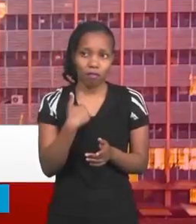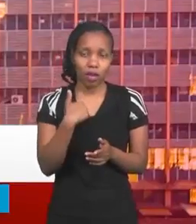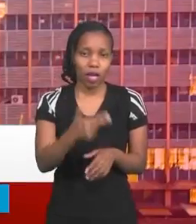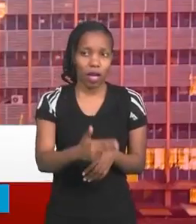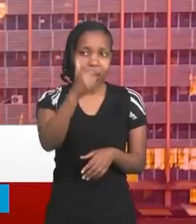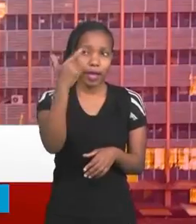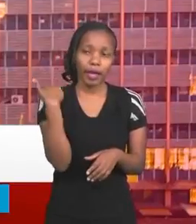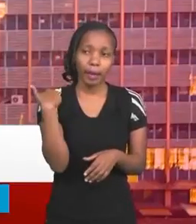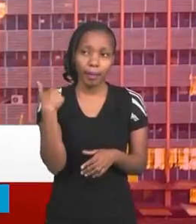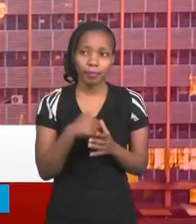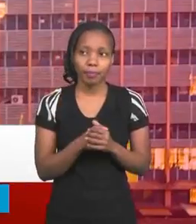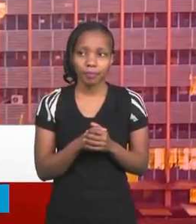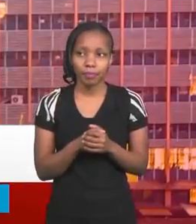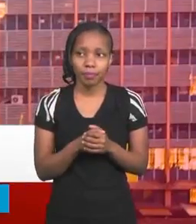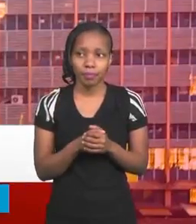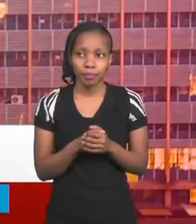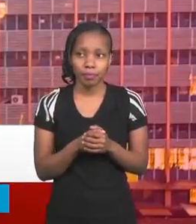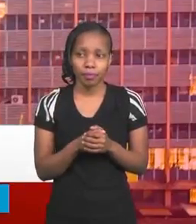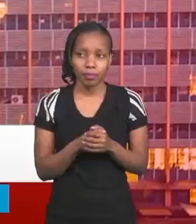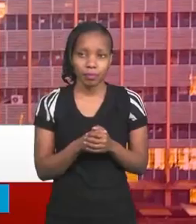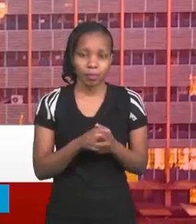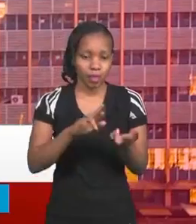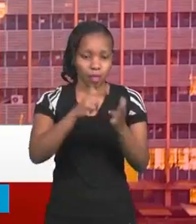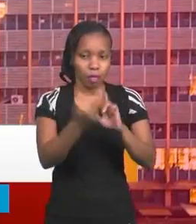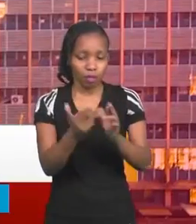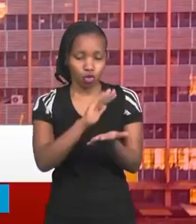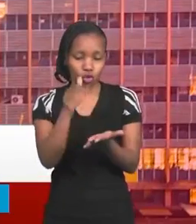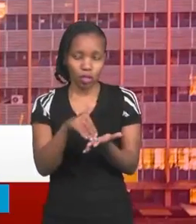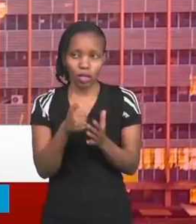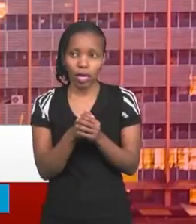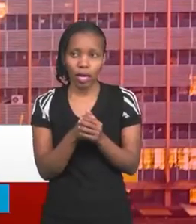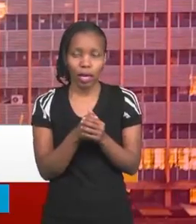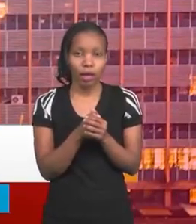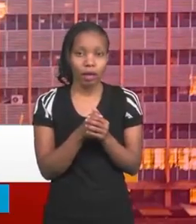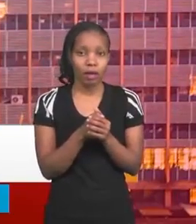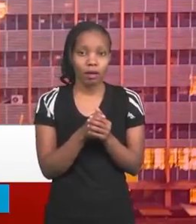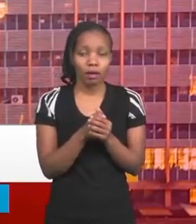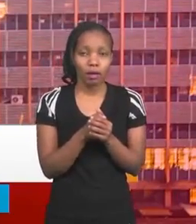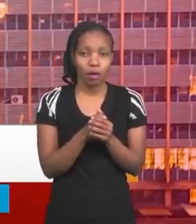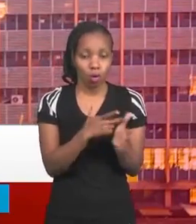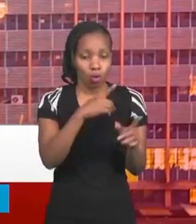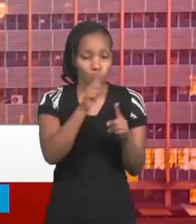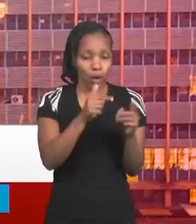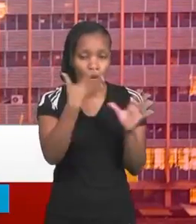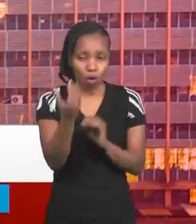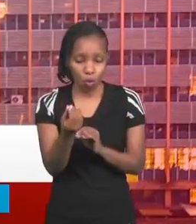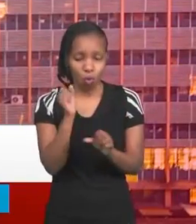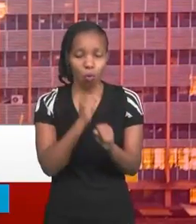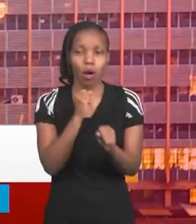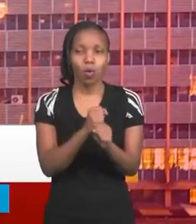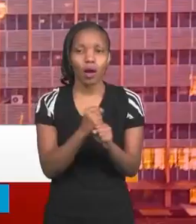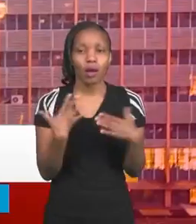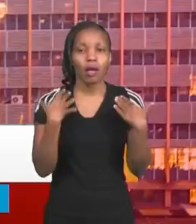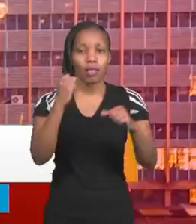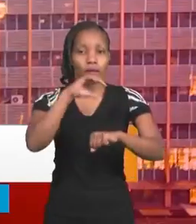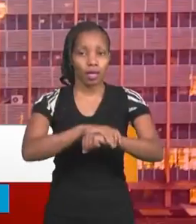higher number than that. Okay. And rehab treatment works, but there is this other component. You know, there